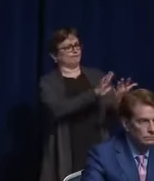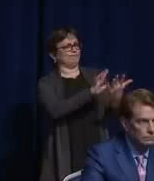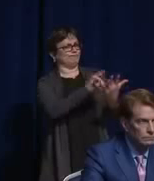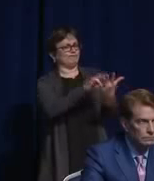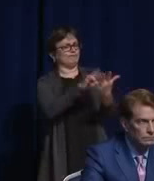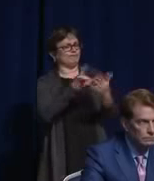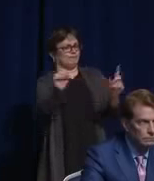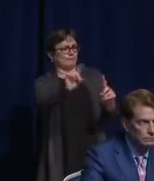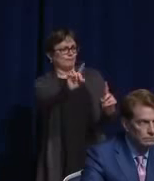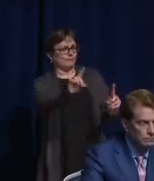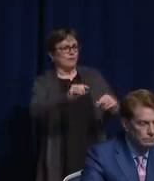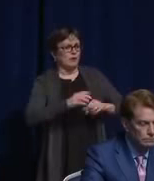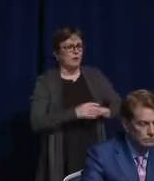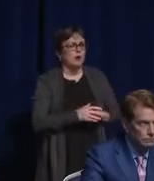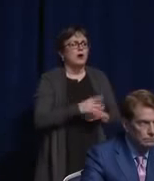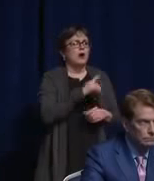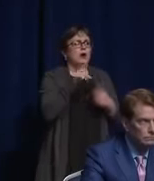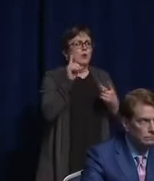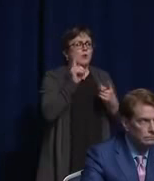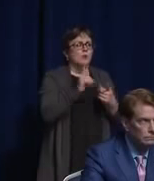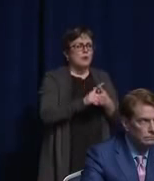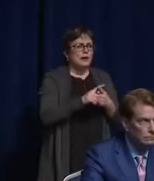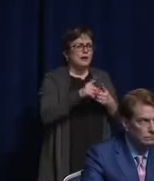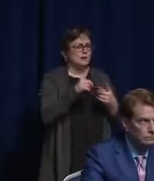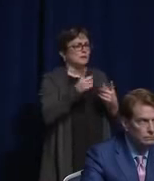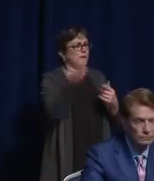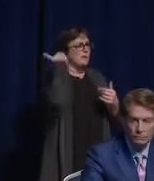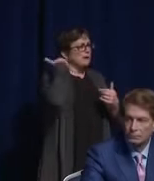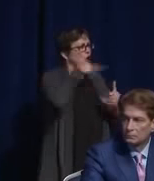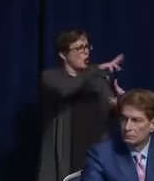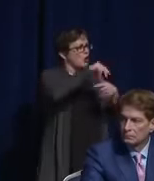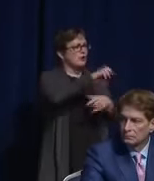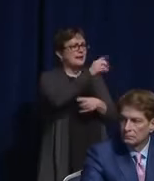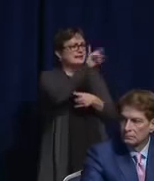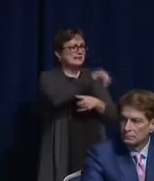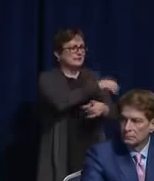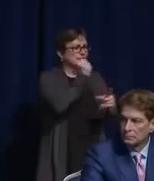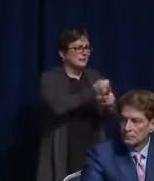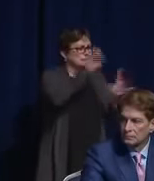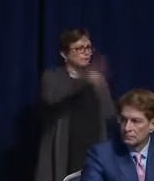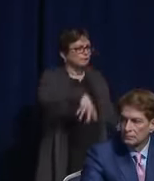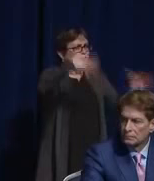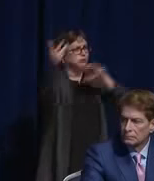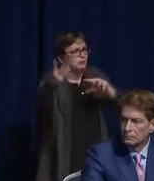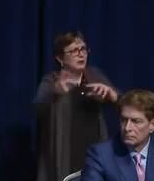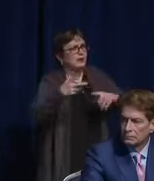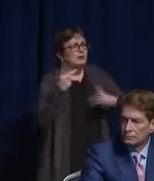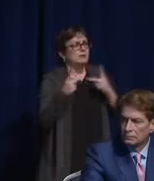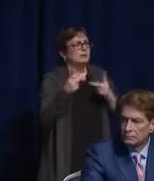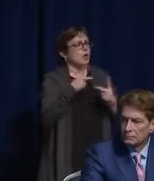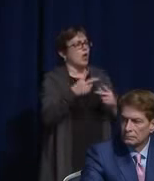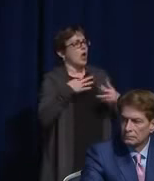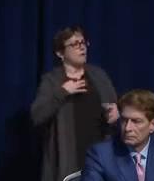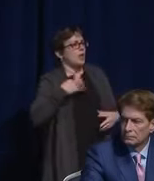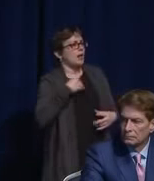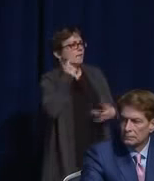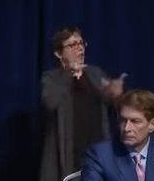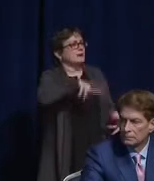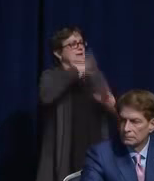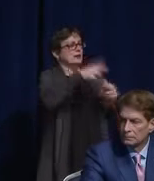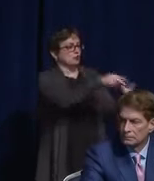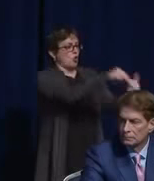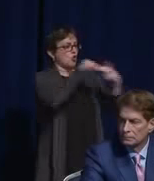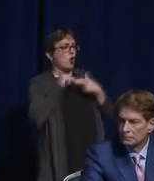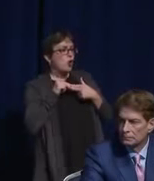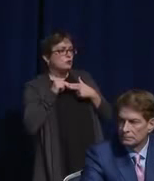small businesses were pushed to apply for disaster loans only to learn later that they could have been eligible for